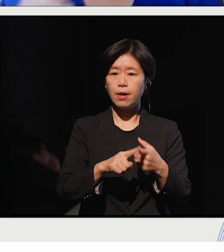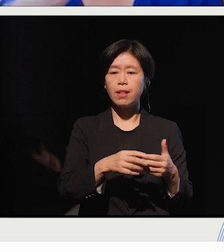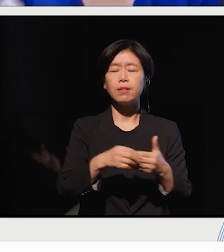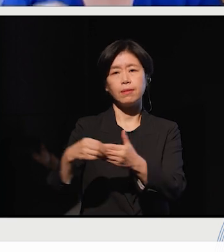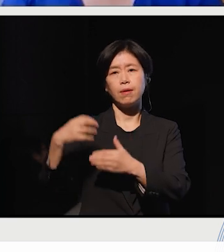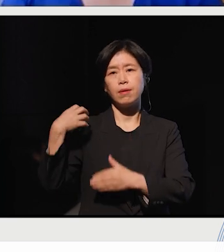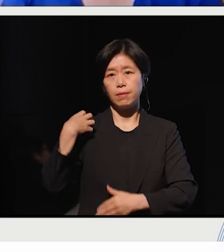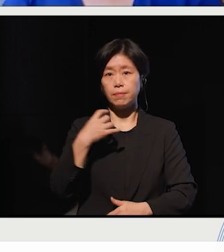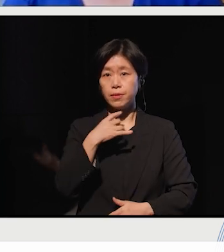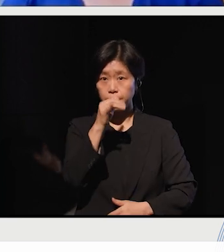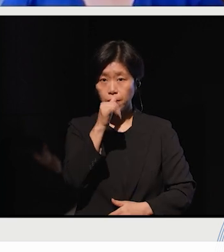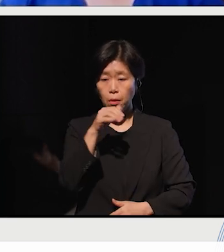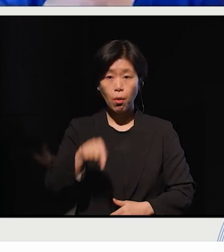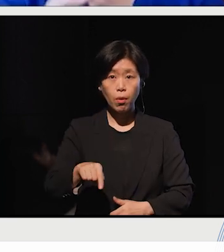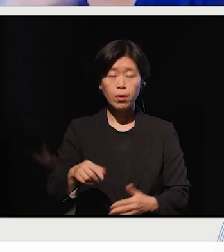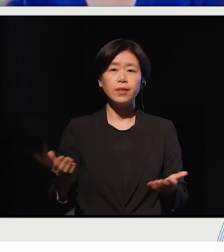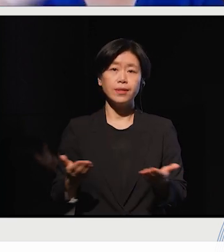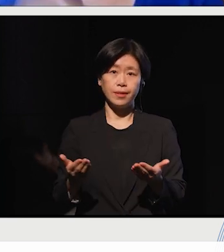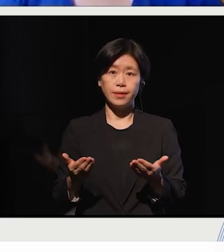institution around their work.